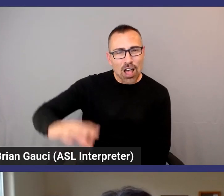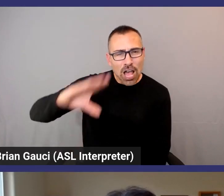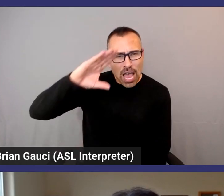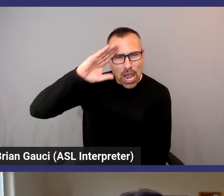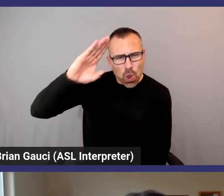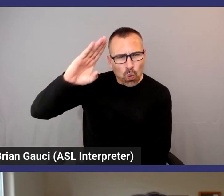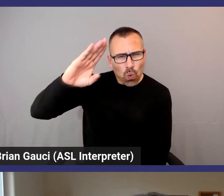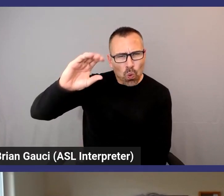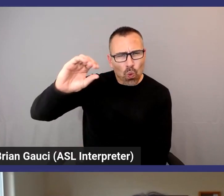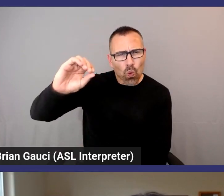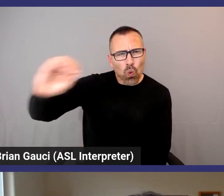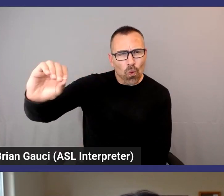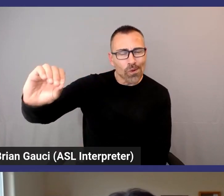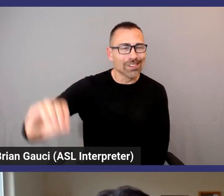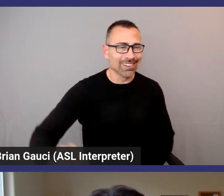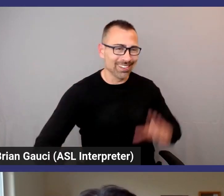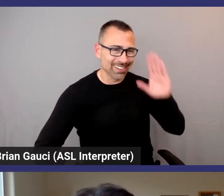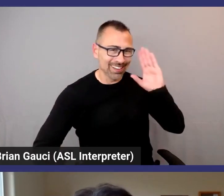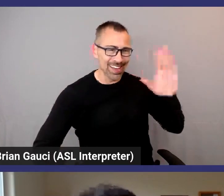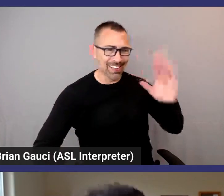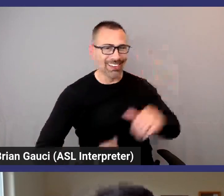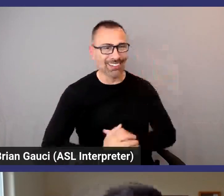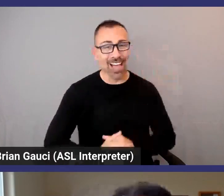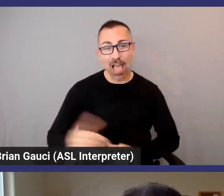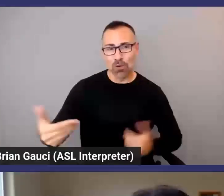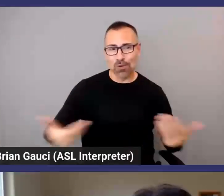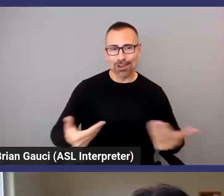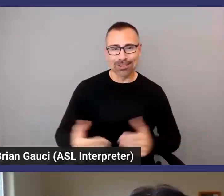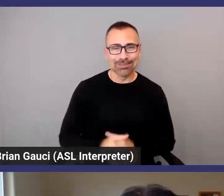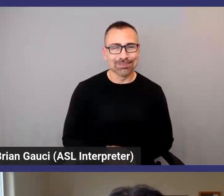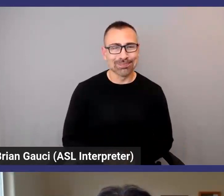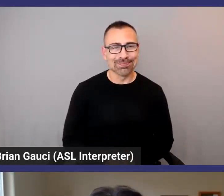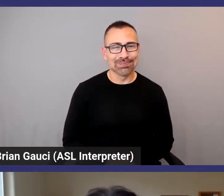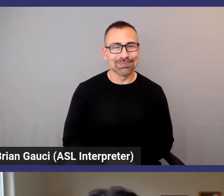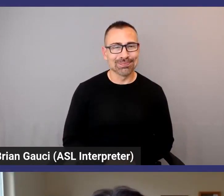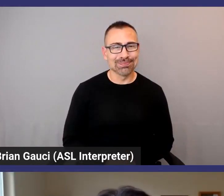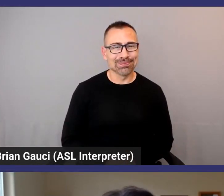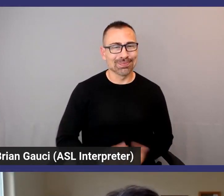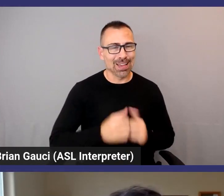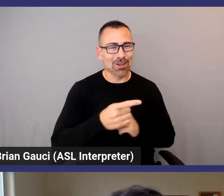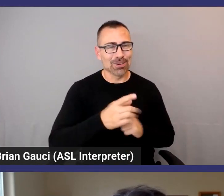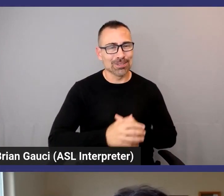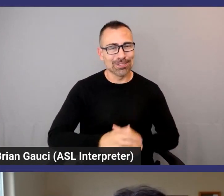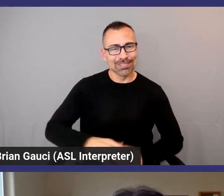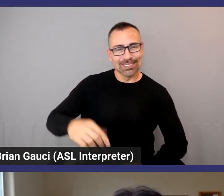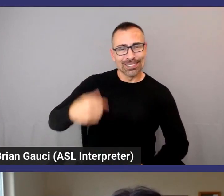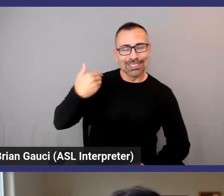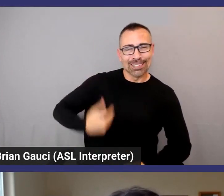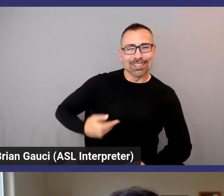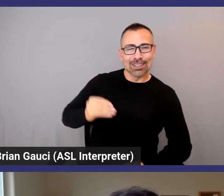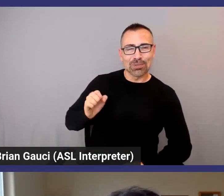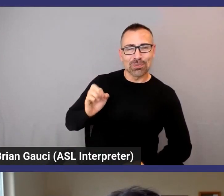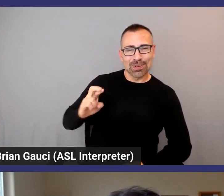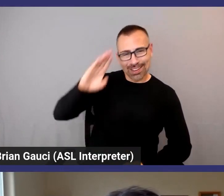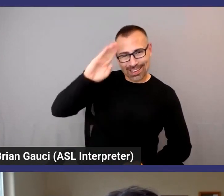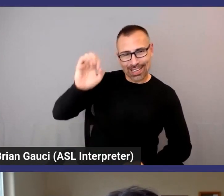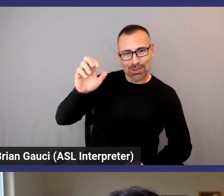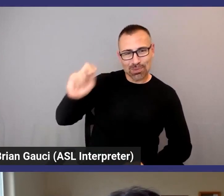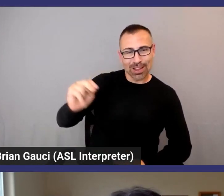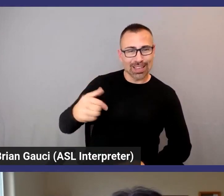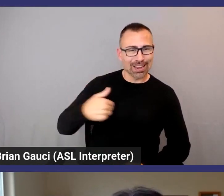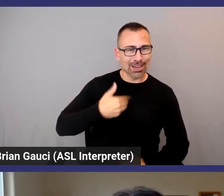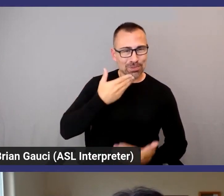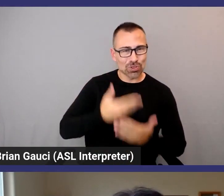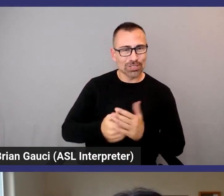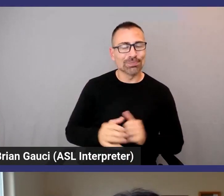Hello. Hello Yeah. and Hi, welcome. Kyle. How are you? Hi, Brian. Yeah, I'm very good. Well, the world